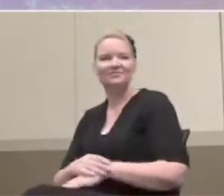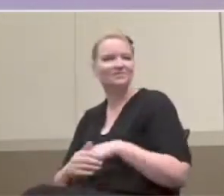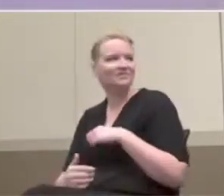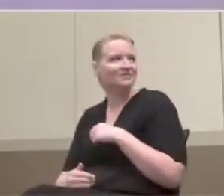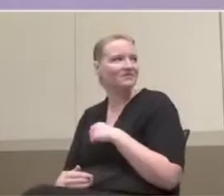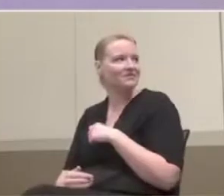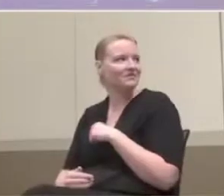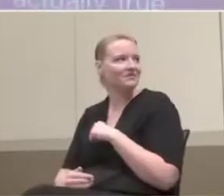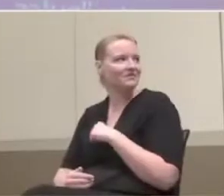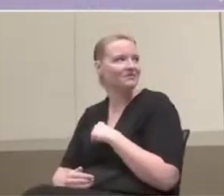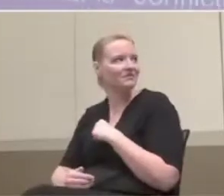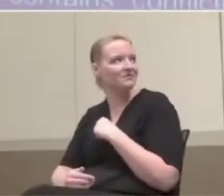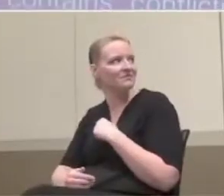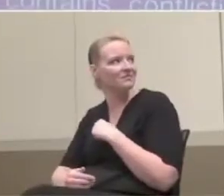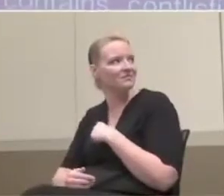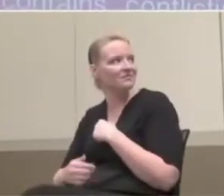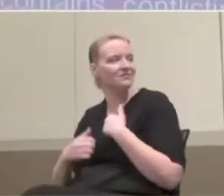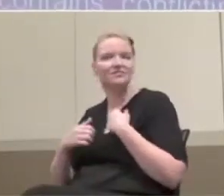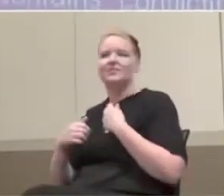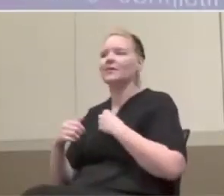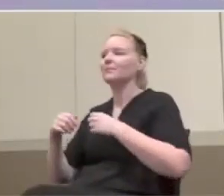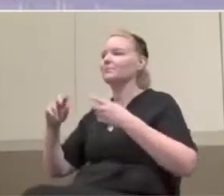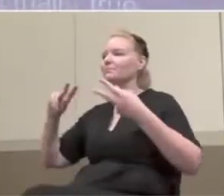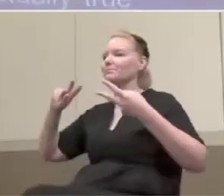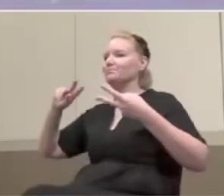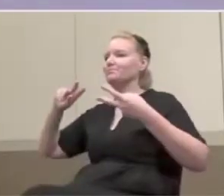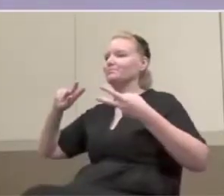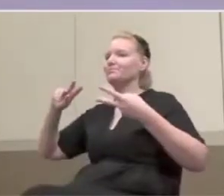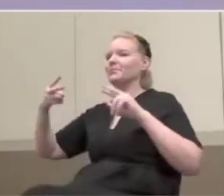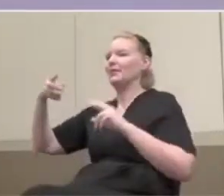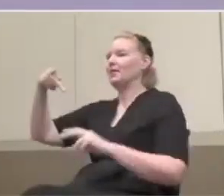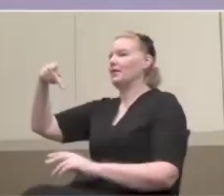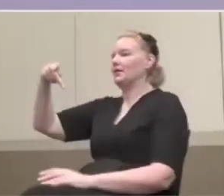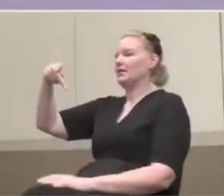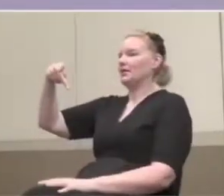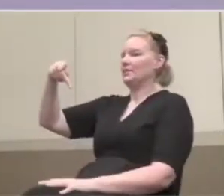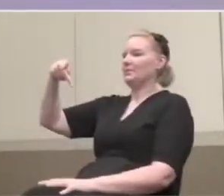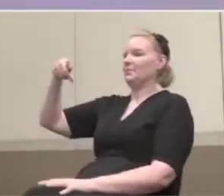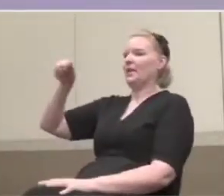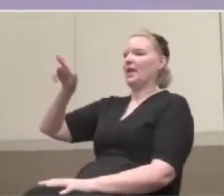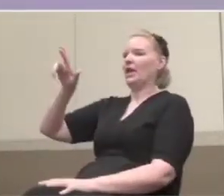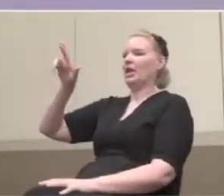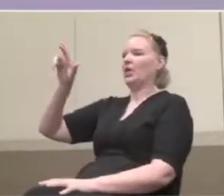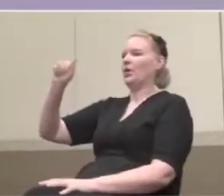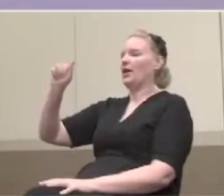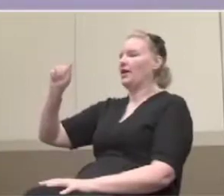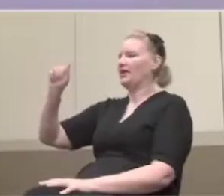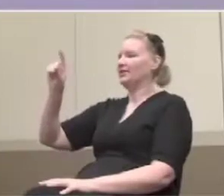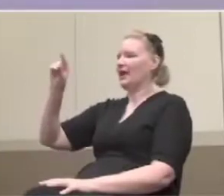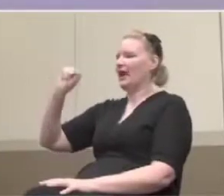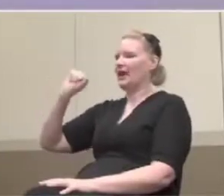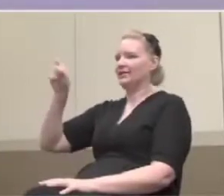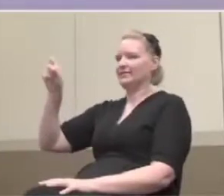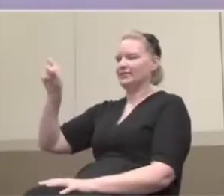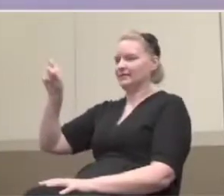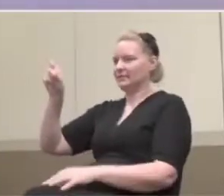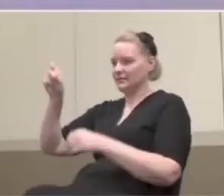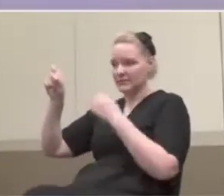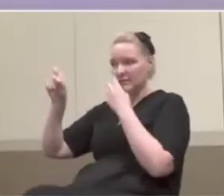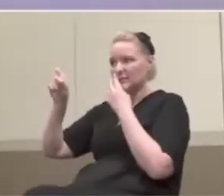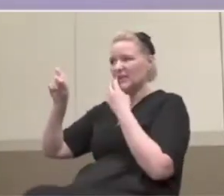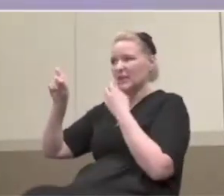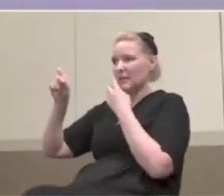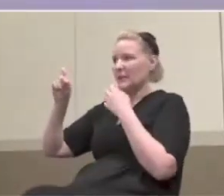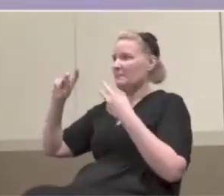So what exactly is a paradox? A paradox is a statement or of some type that